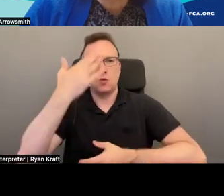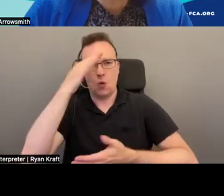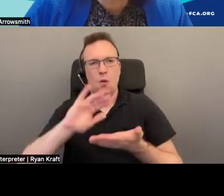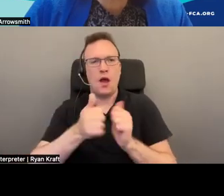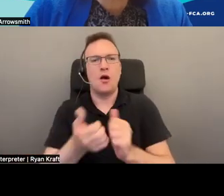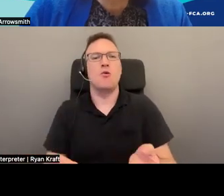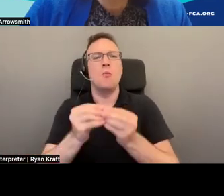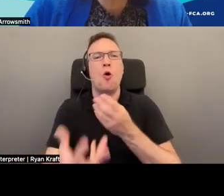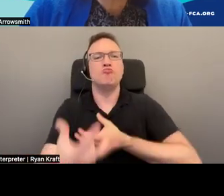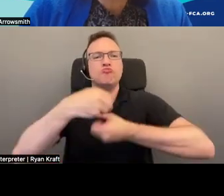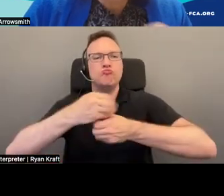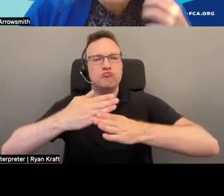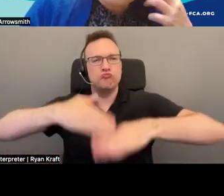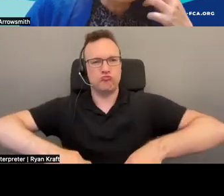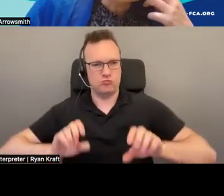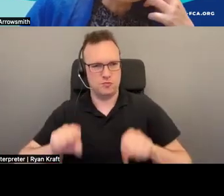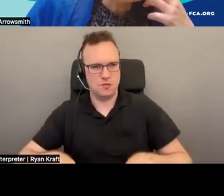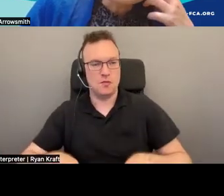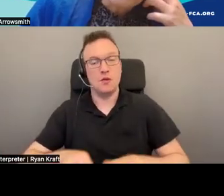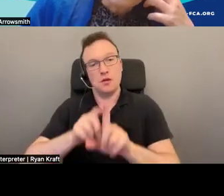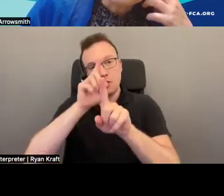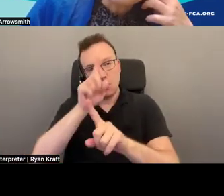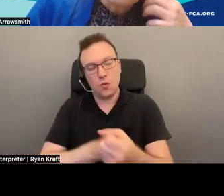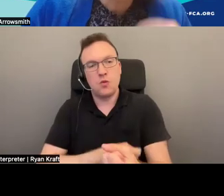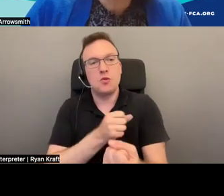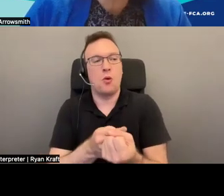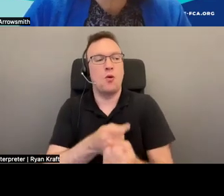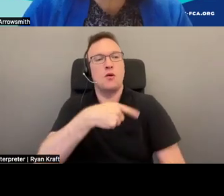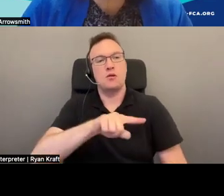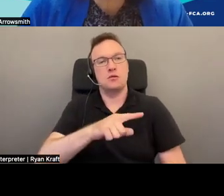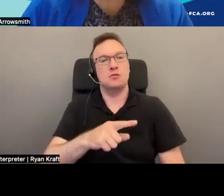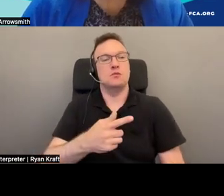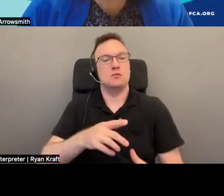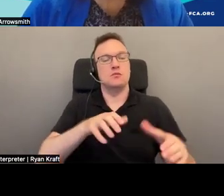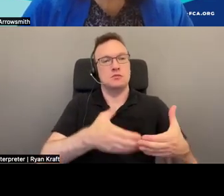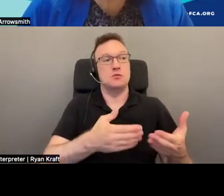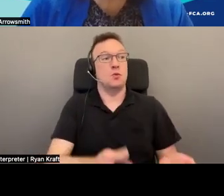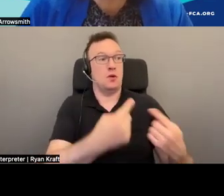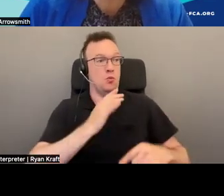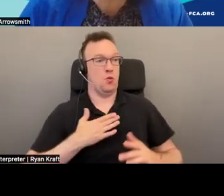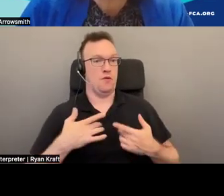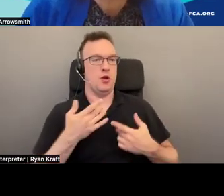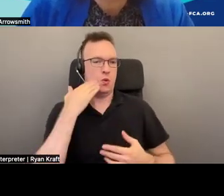our approach to supporting apprentices with disabilities who come to our events.